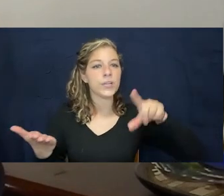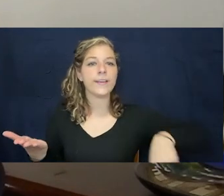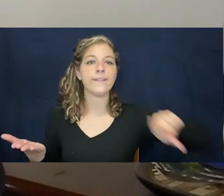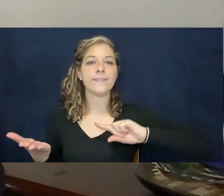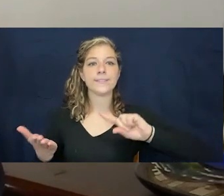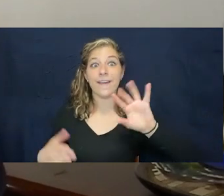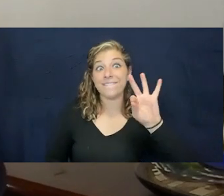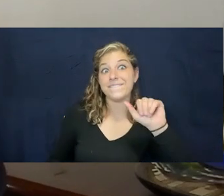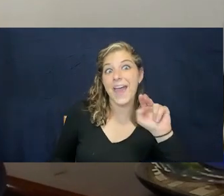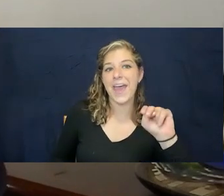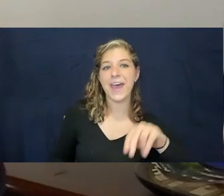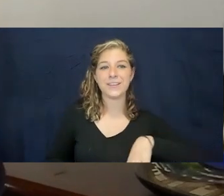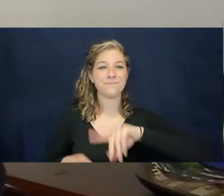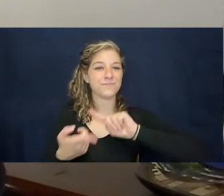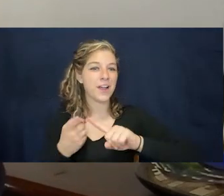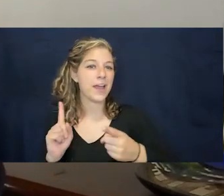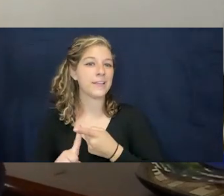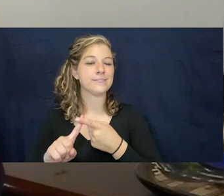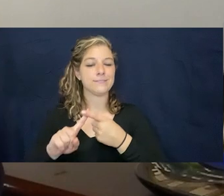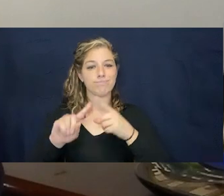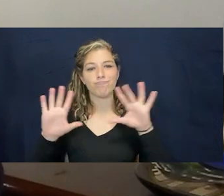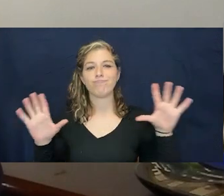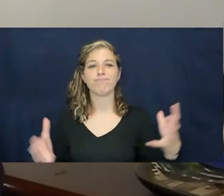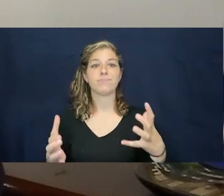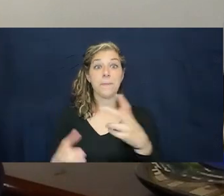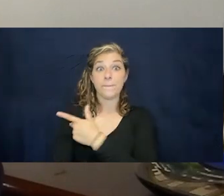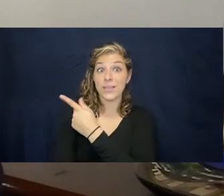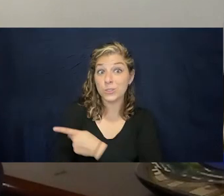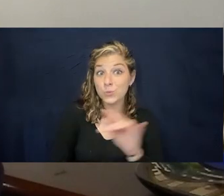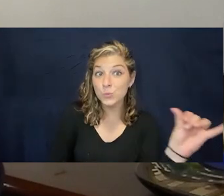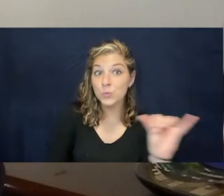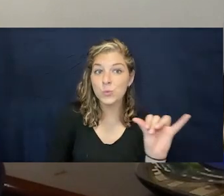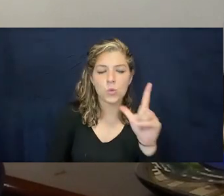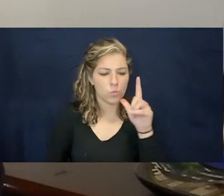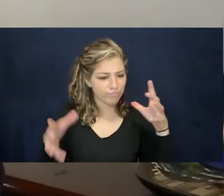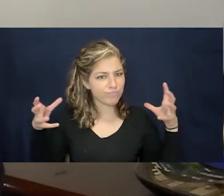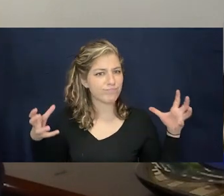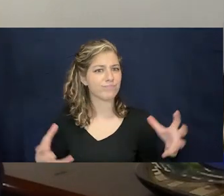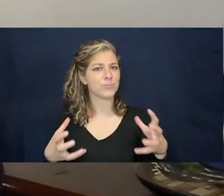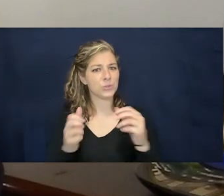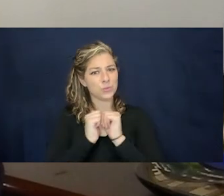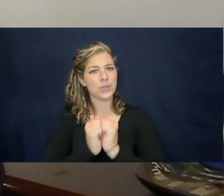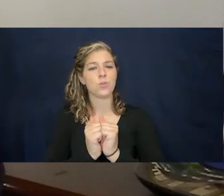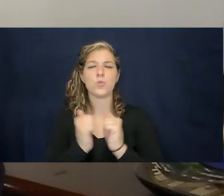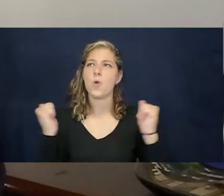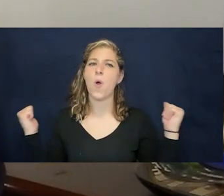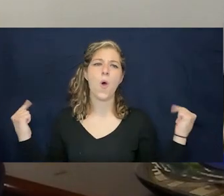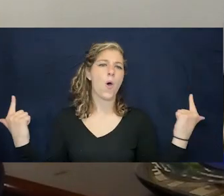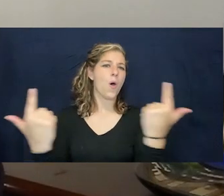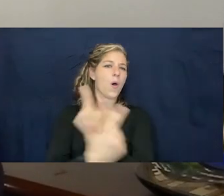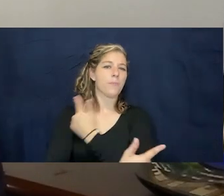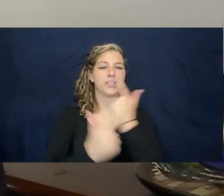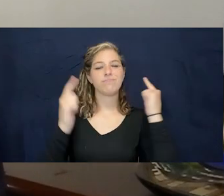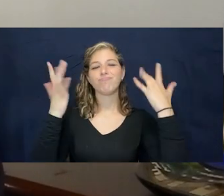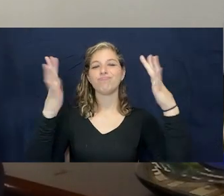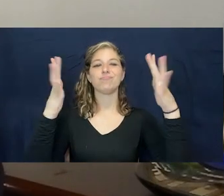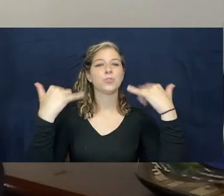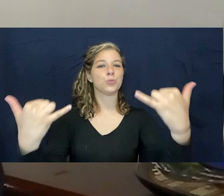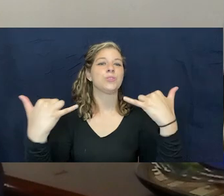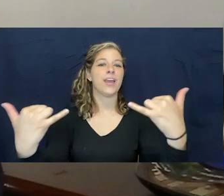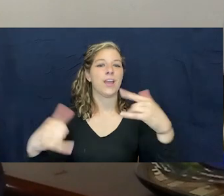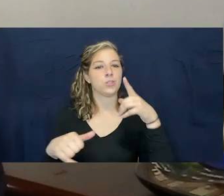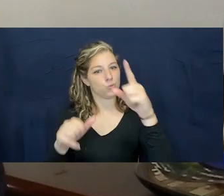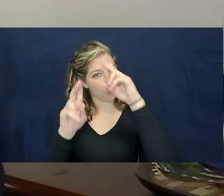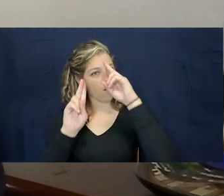his legions of students and fans and friends and patients who together